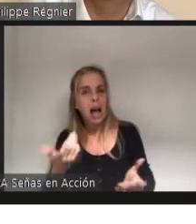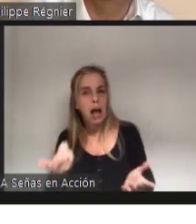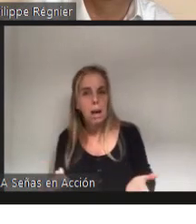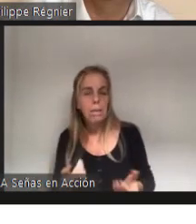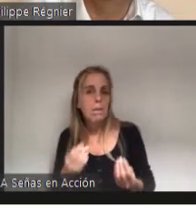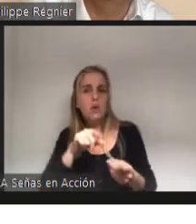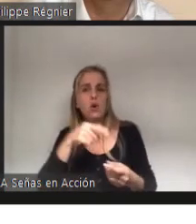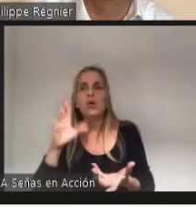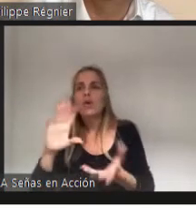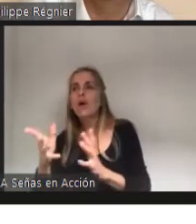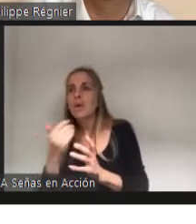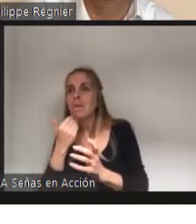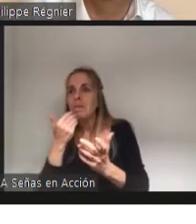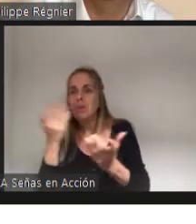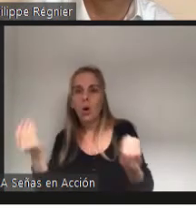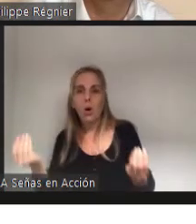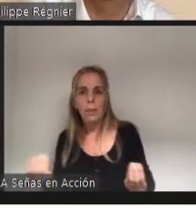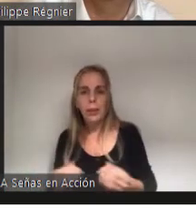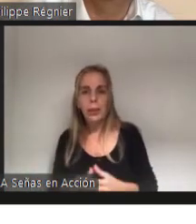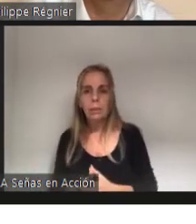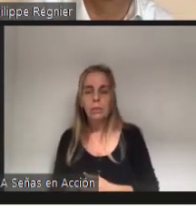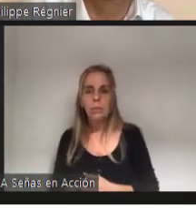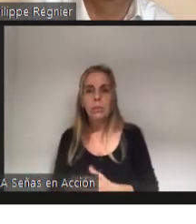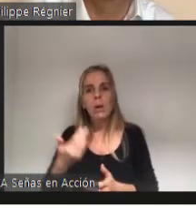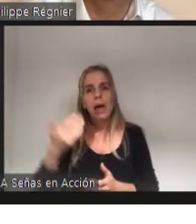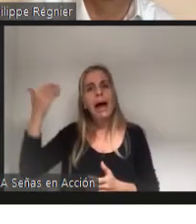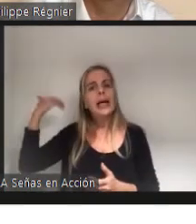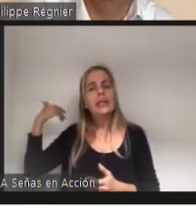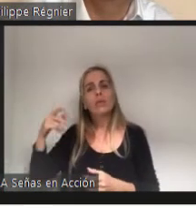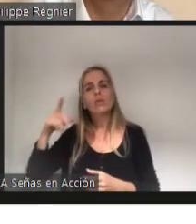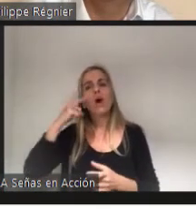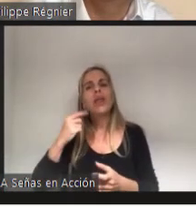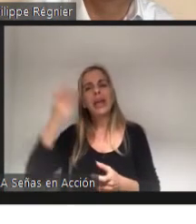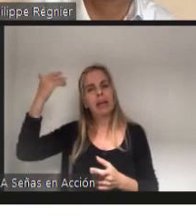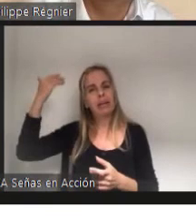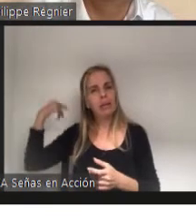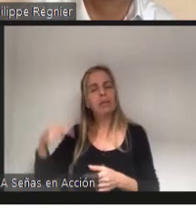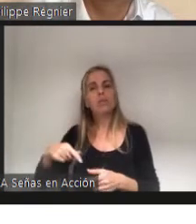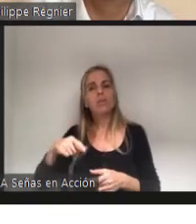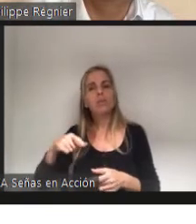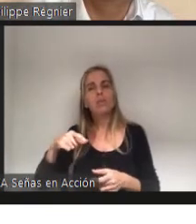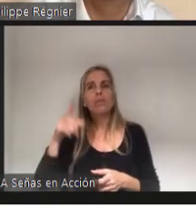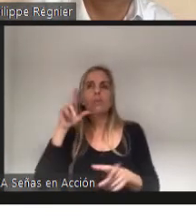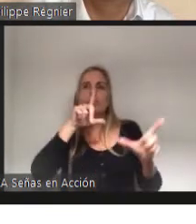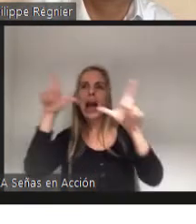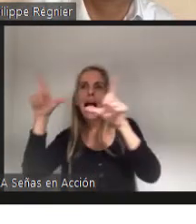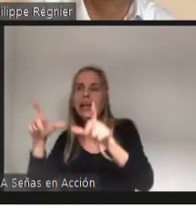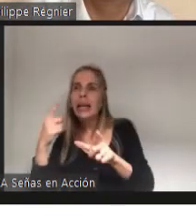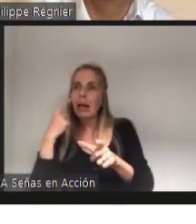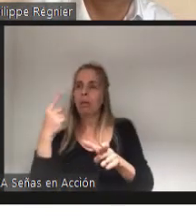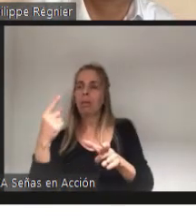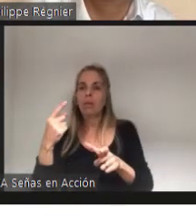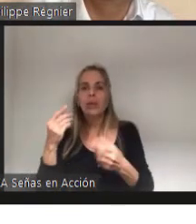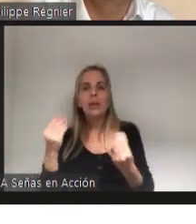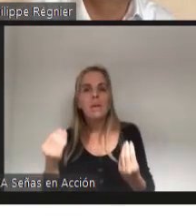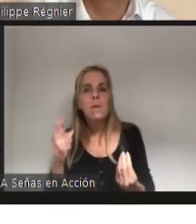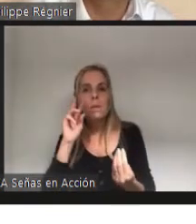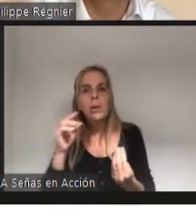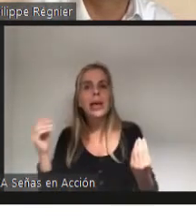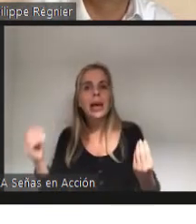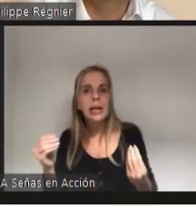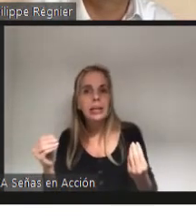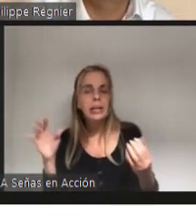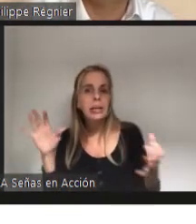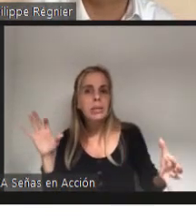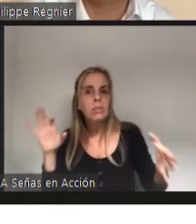it happening in any other way. I was thinking a while ago about a few galleries in Mexico who did something that is